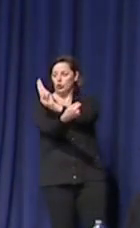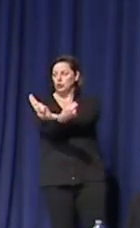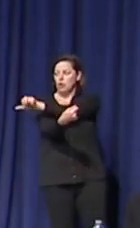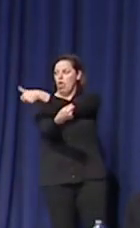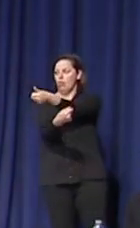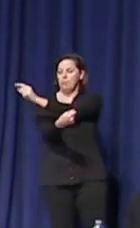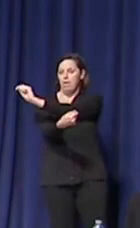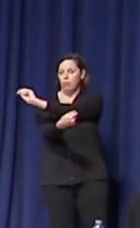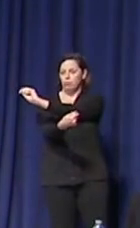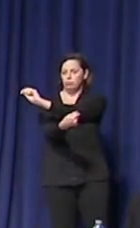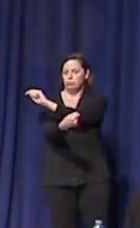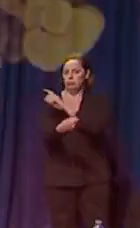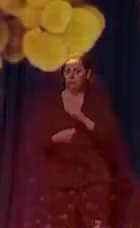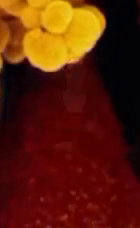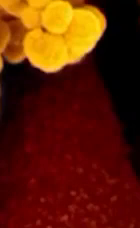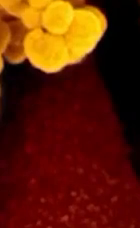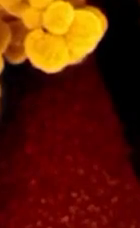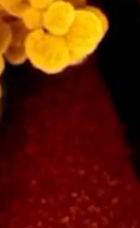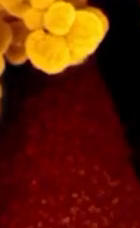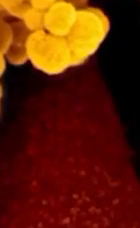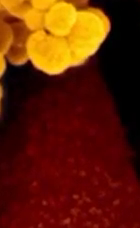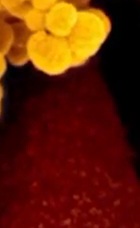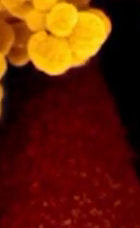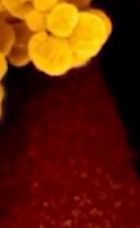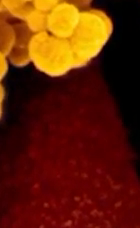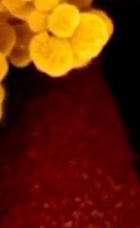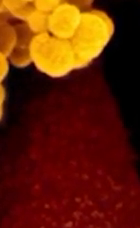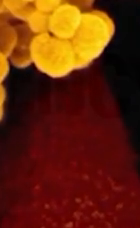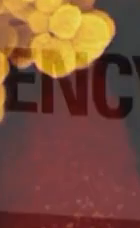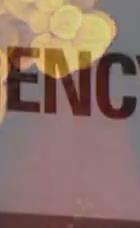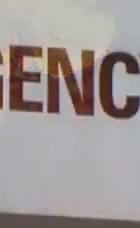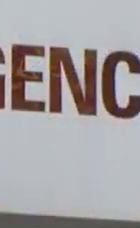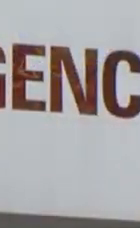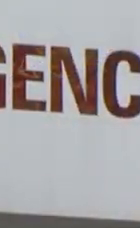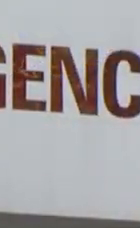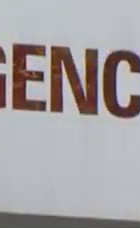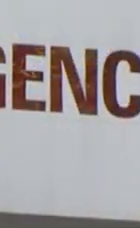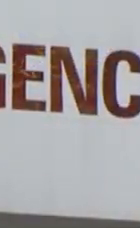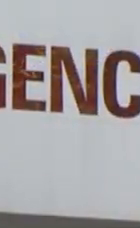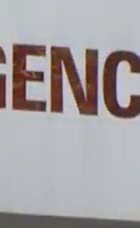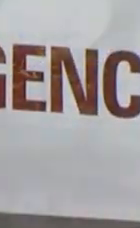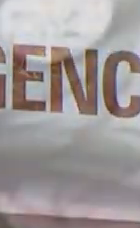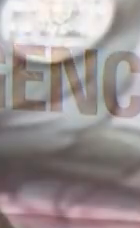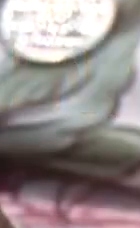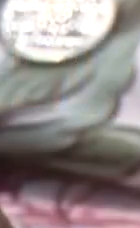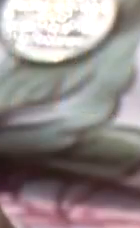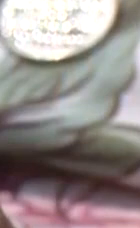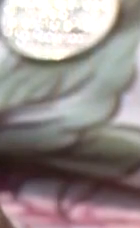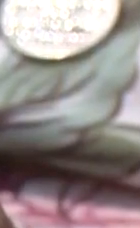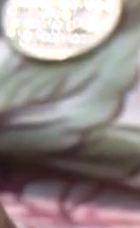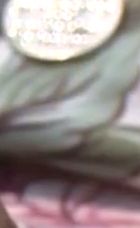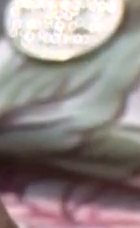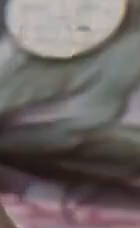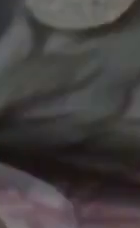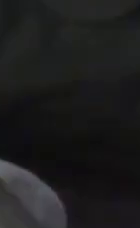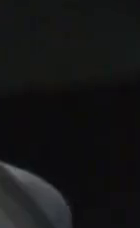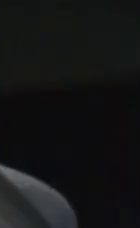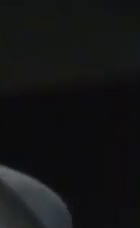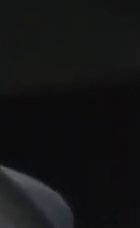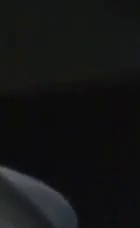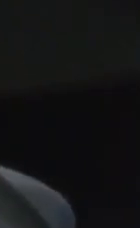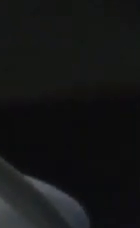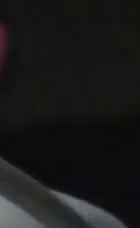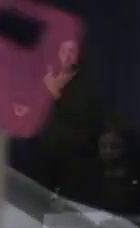the average age of illness from the virus in New Jersey is 52, but most serious cases are among the elderly and those with